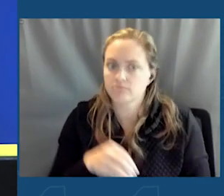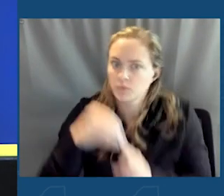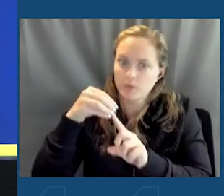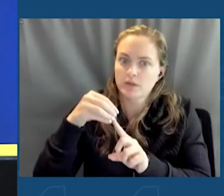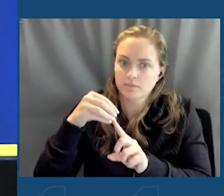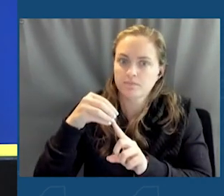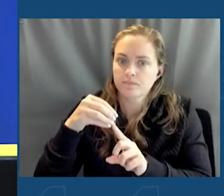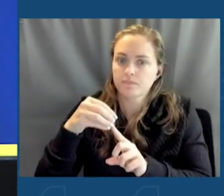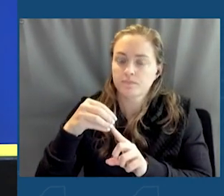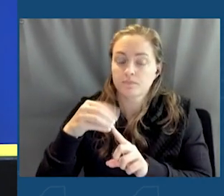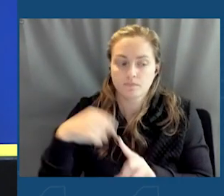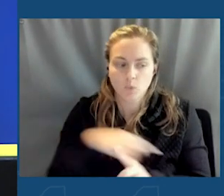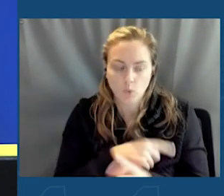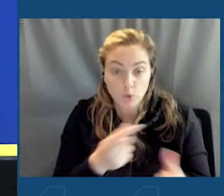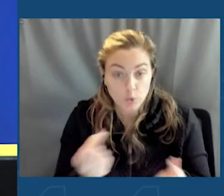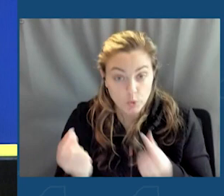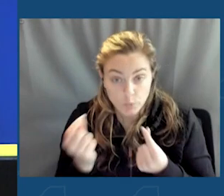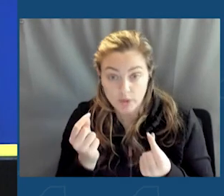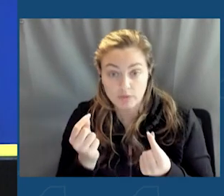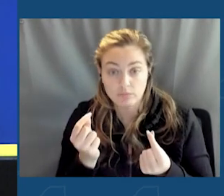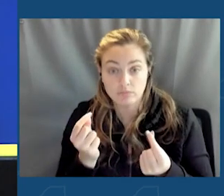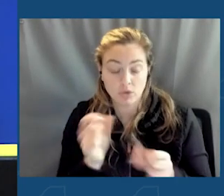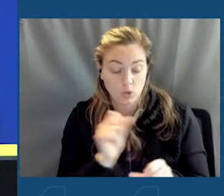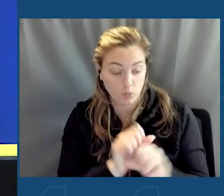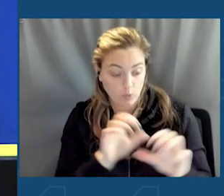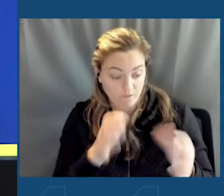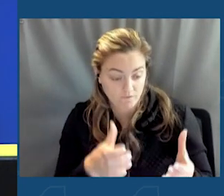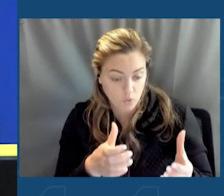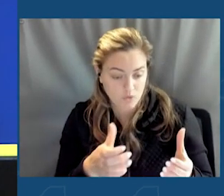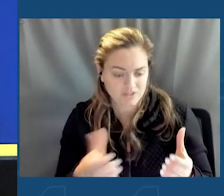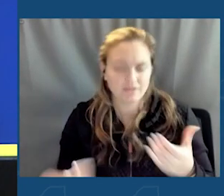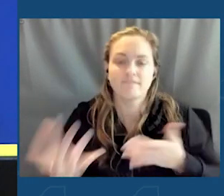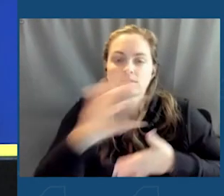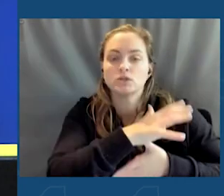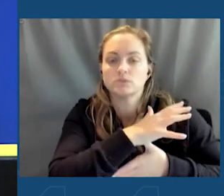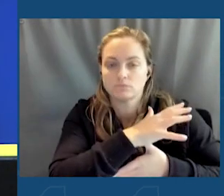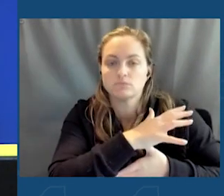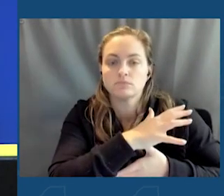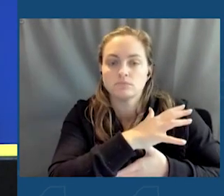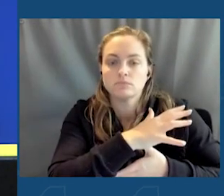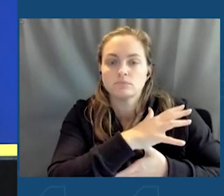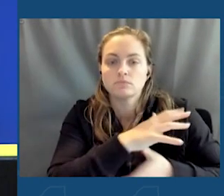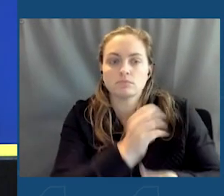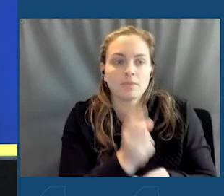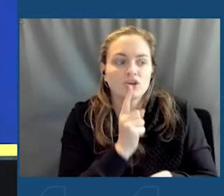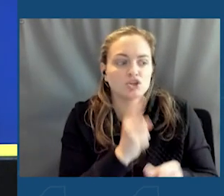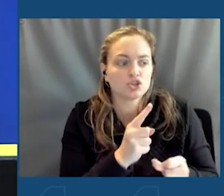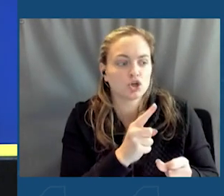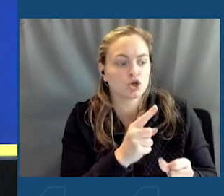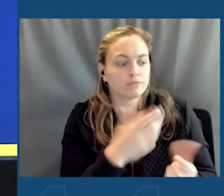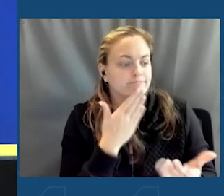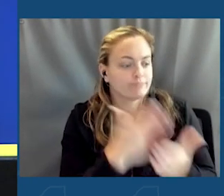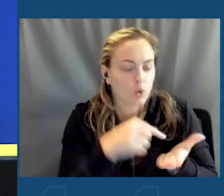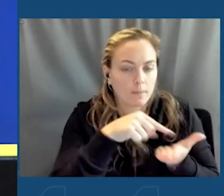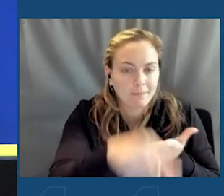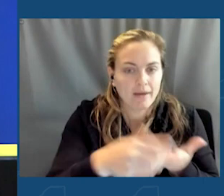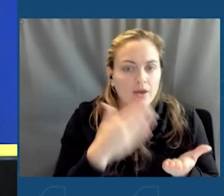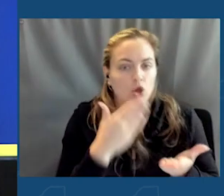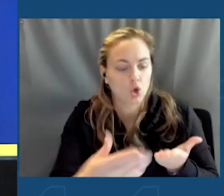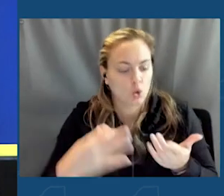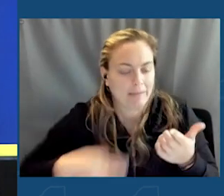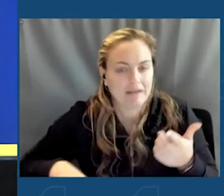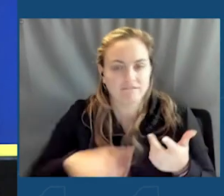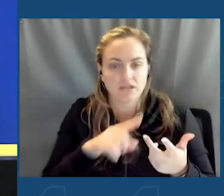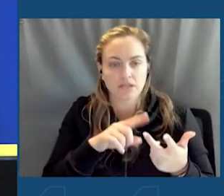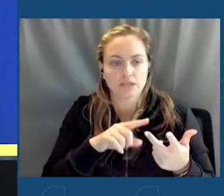are doing here is putting the workforce first, making certain that there are good wages and benefits in this workforce,